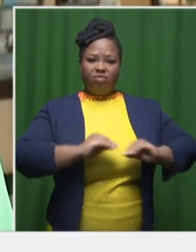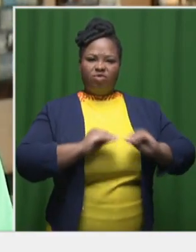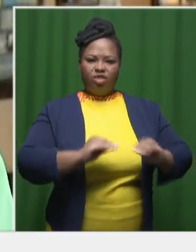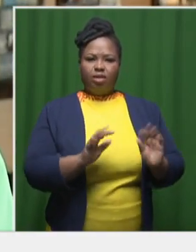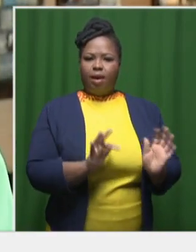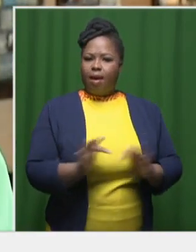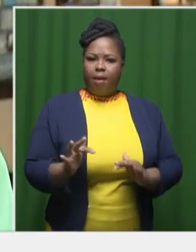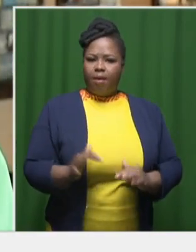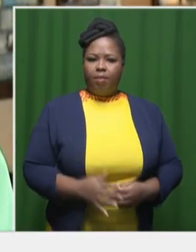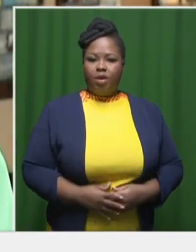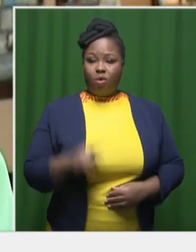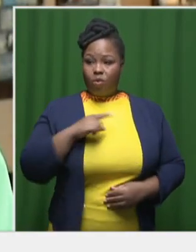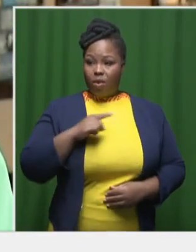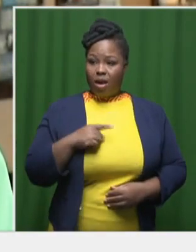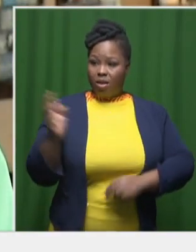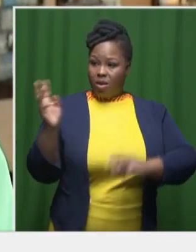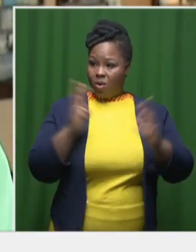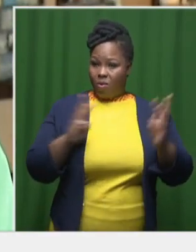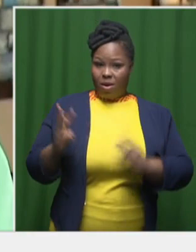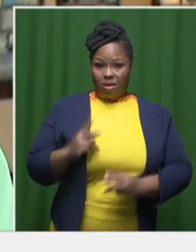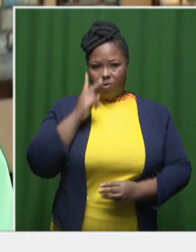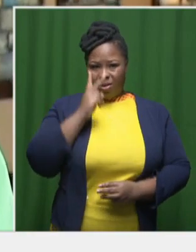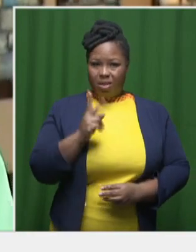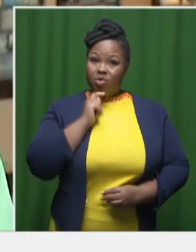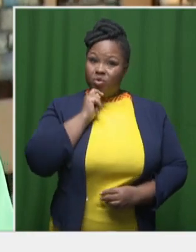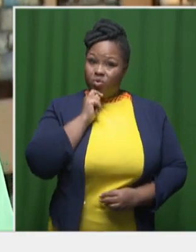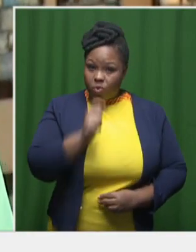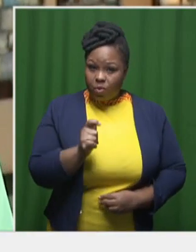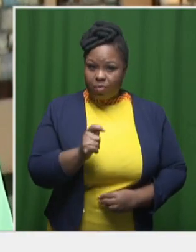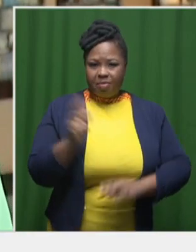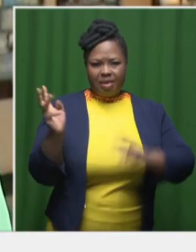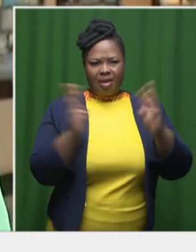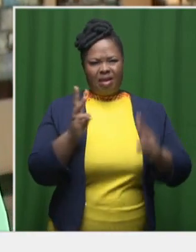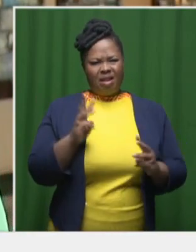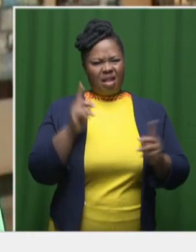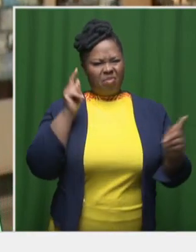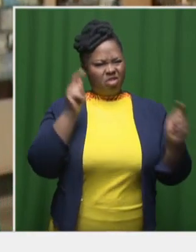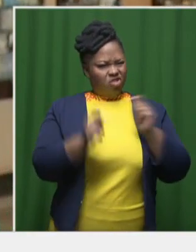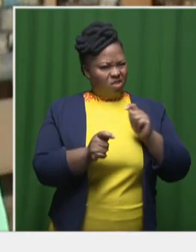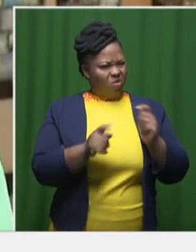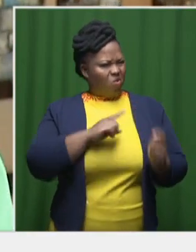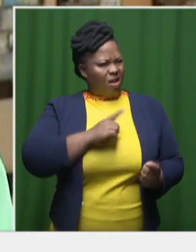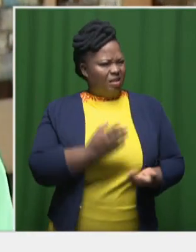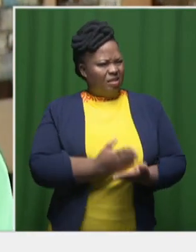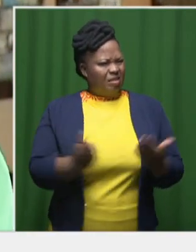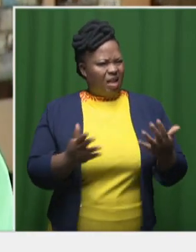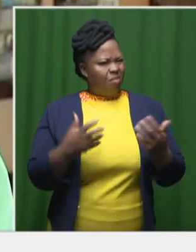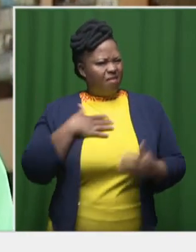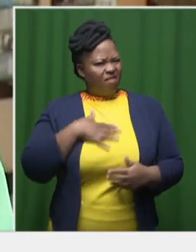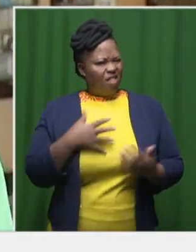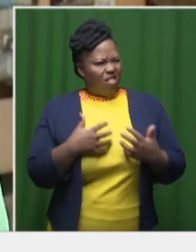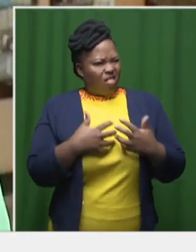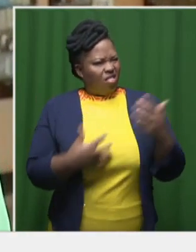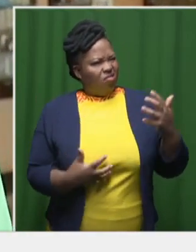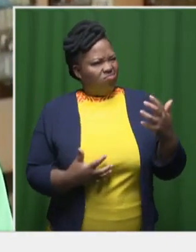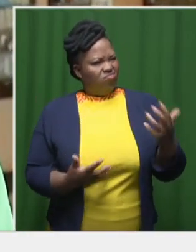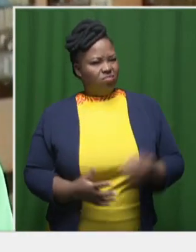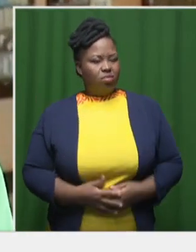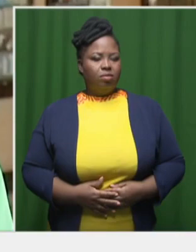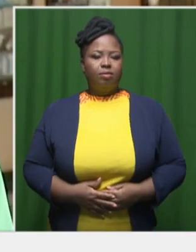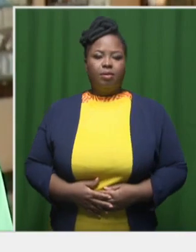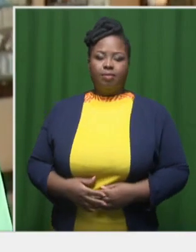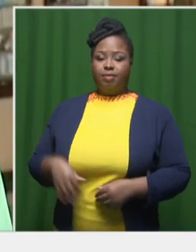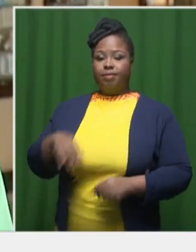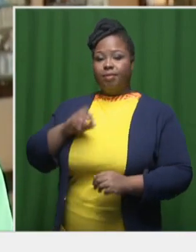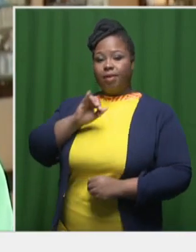we're seeing currently taking place is, in fact, climate change, because many are not linking the two? I think it's really clear from the reports that the